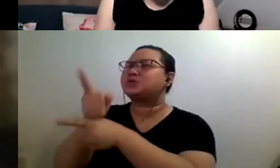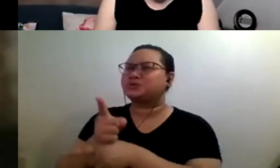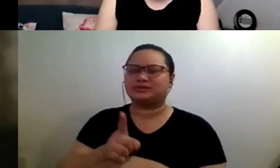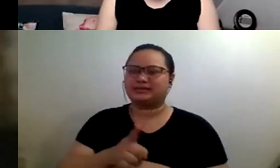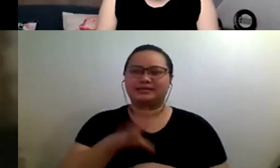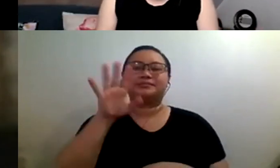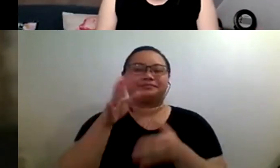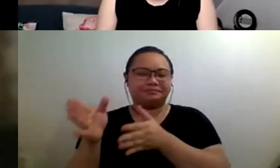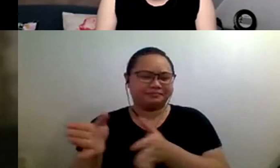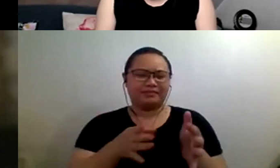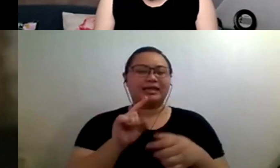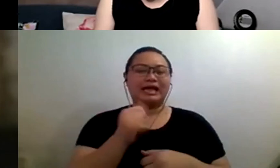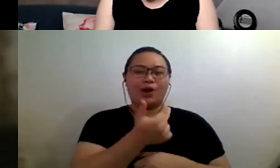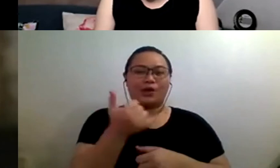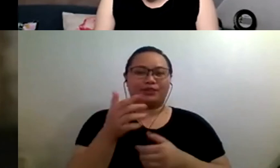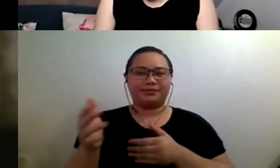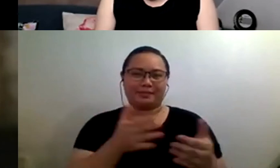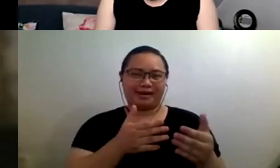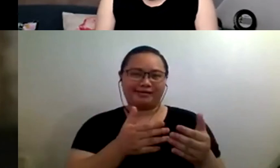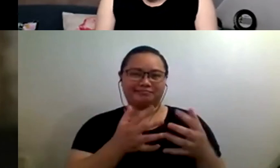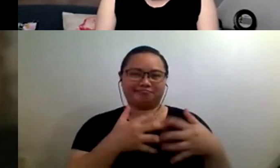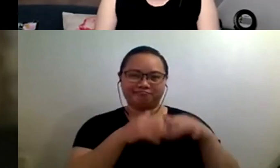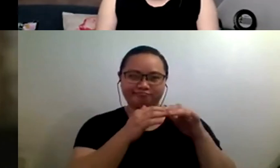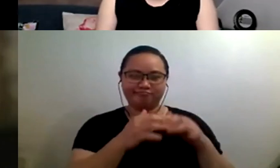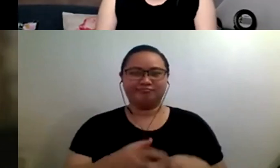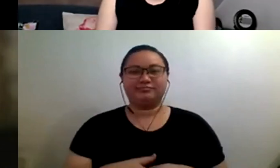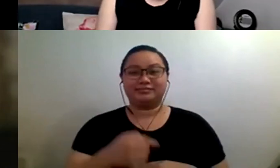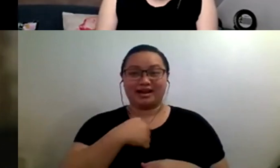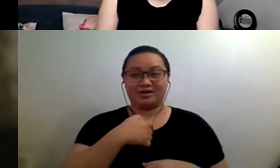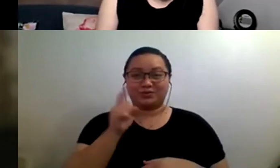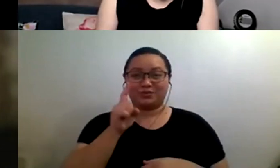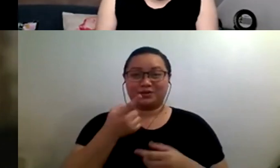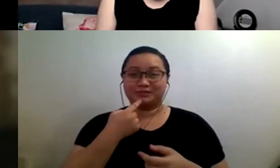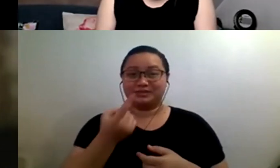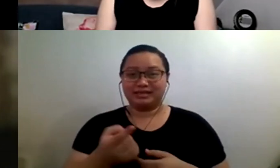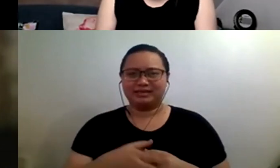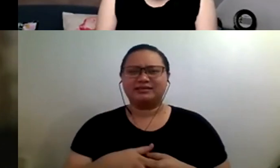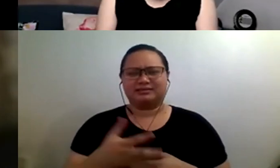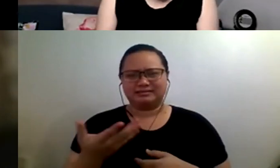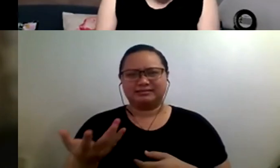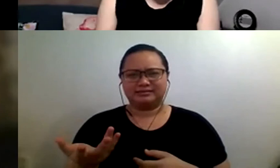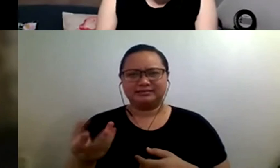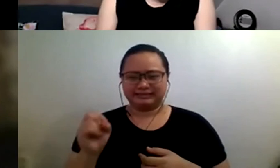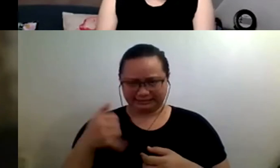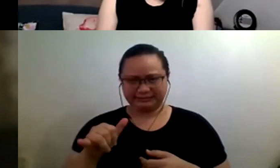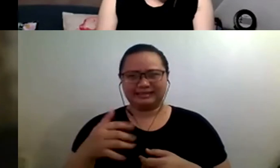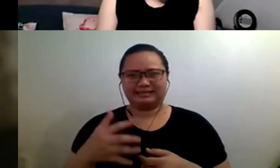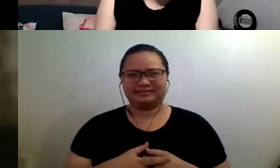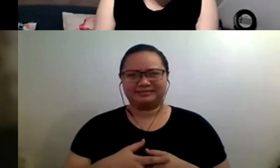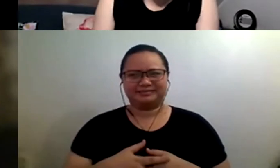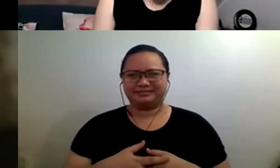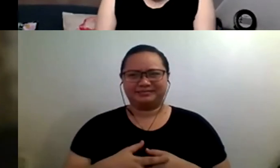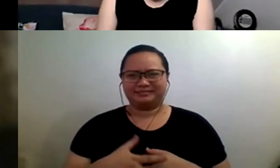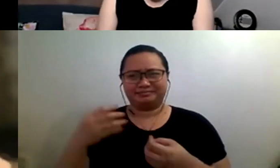iba. And so, ako naman, let's give people a chance. Kaso, di ba parang 5 taon